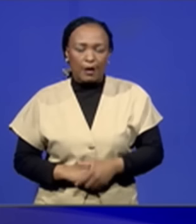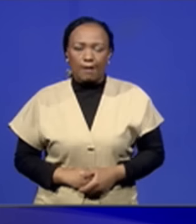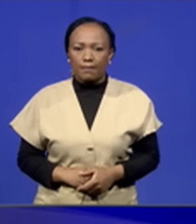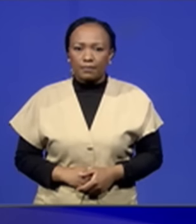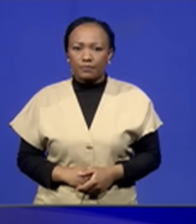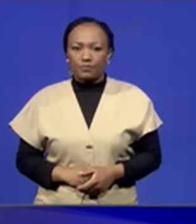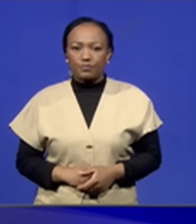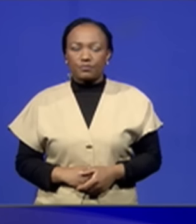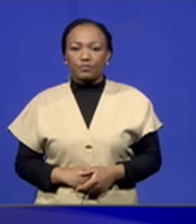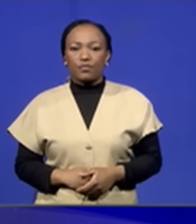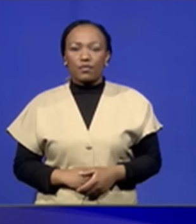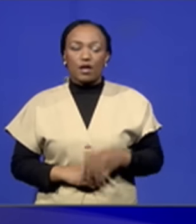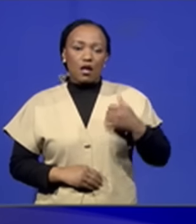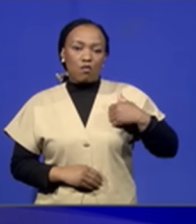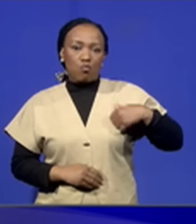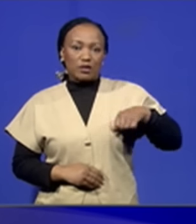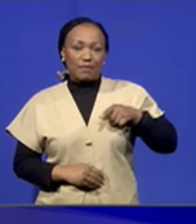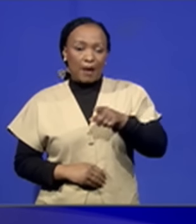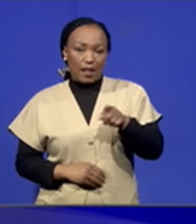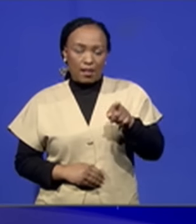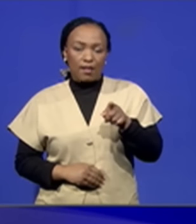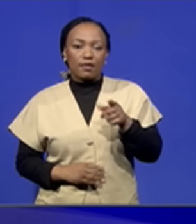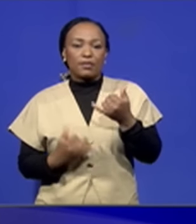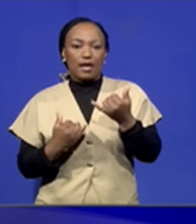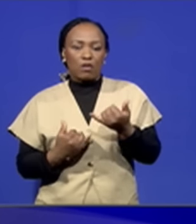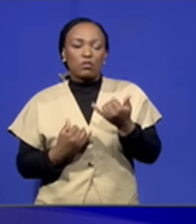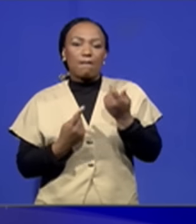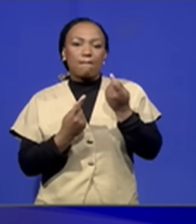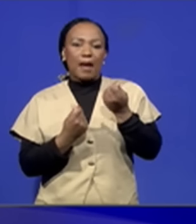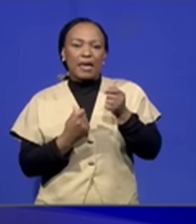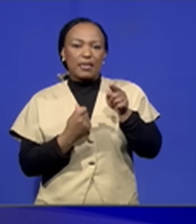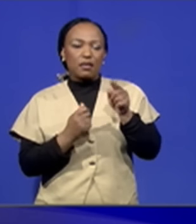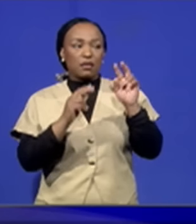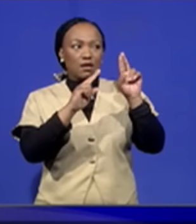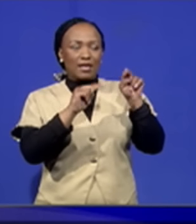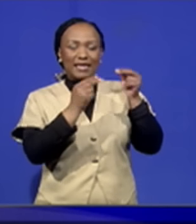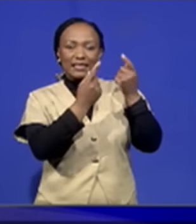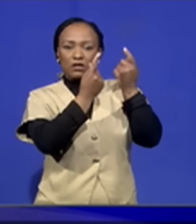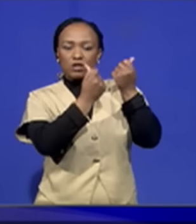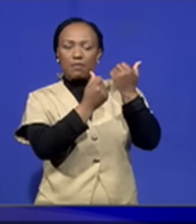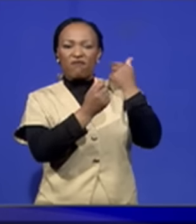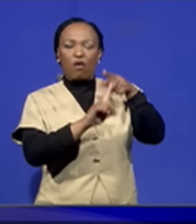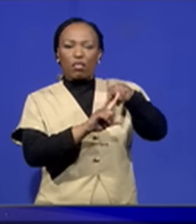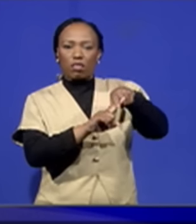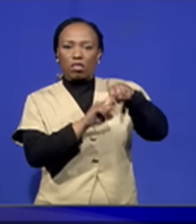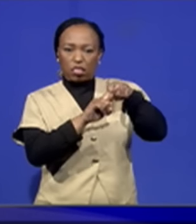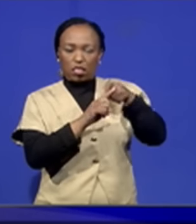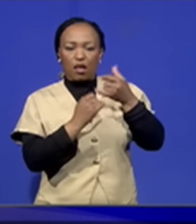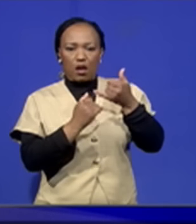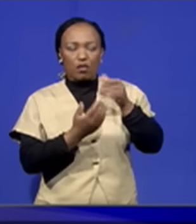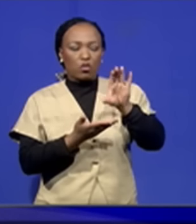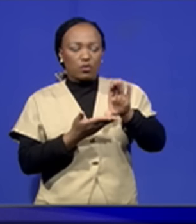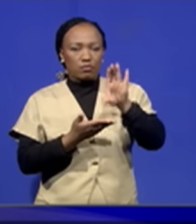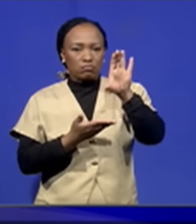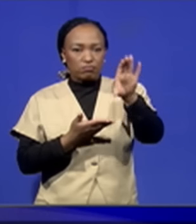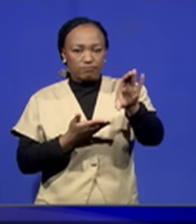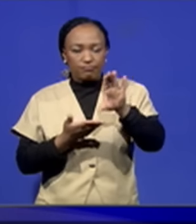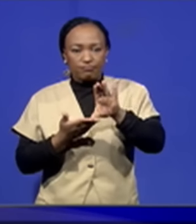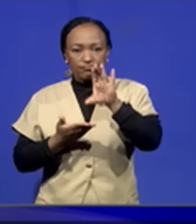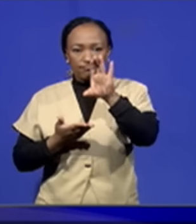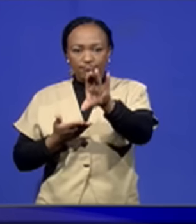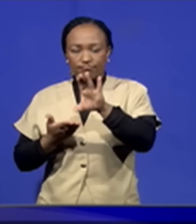foo dimmasepala di tlile go rebolelwa matlole a tlaleletso a neng a sekegilwe mo kgweding eno go tswa kwa lefapheng la bosetšhaba